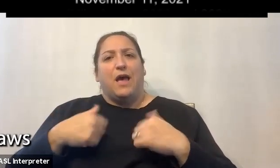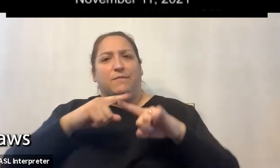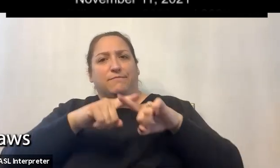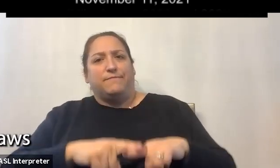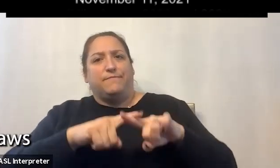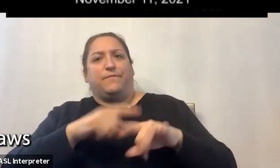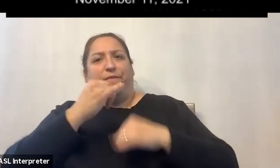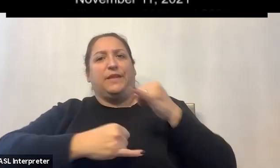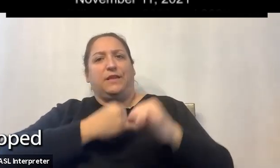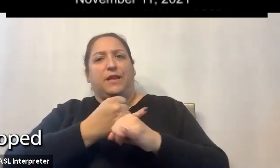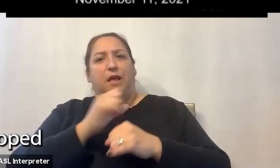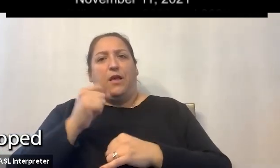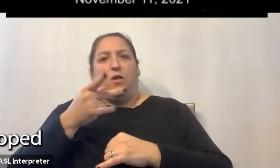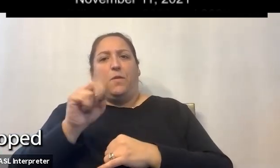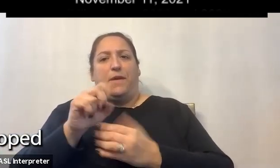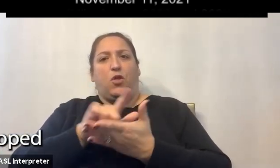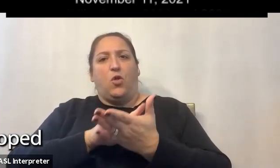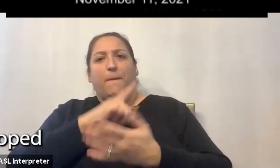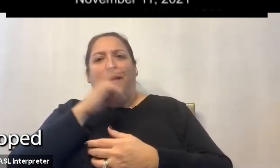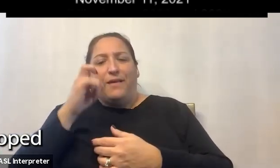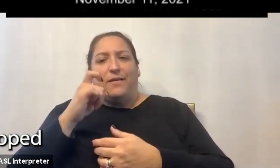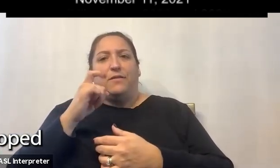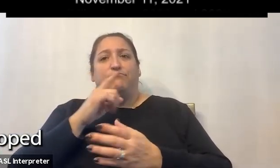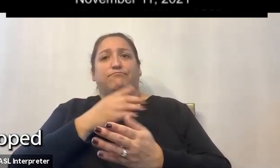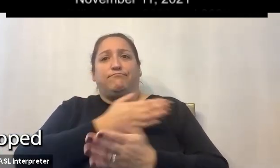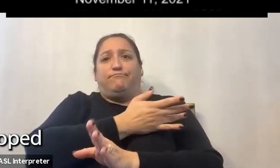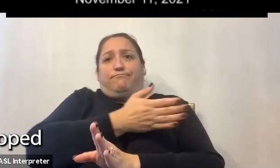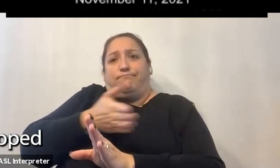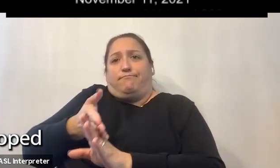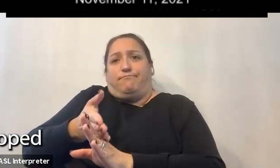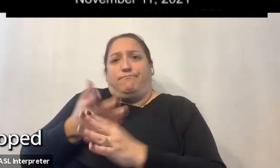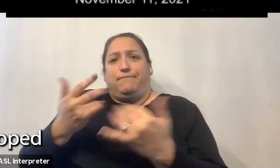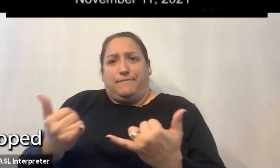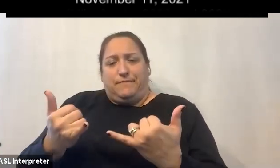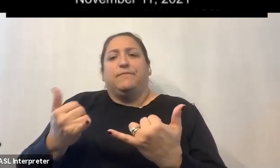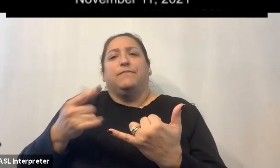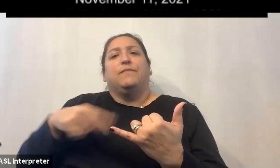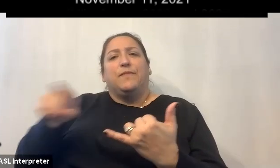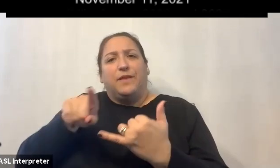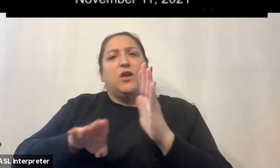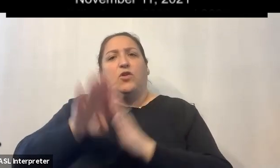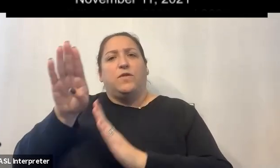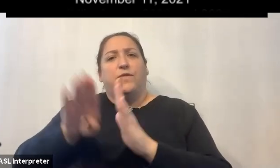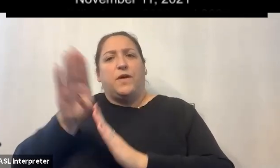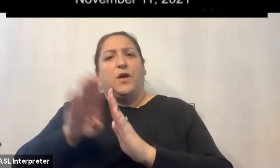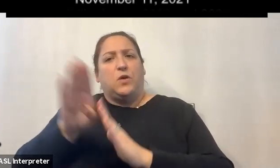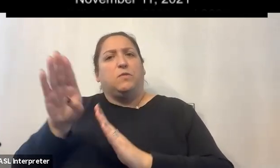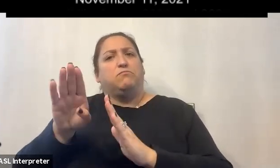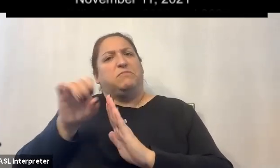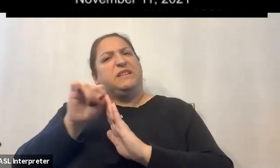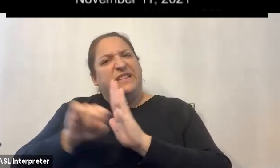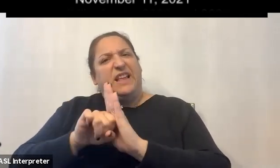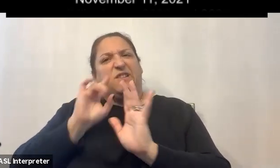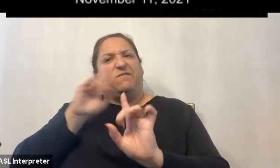international space laws is because up until now, they've developed a very